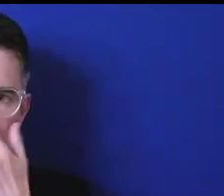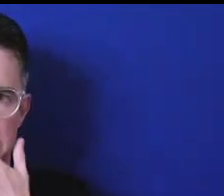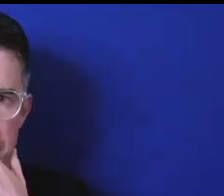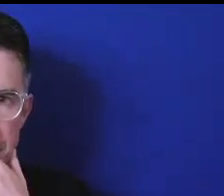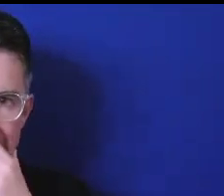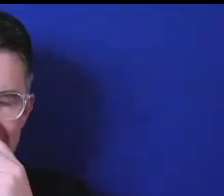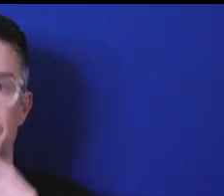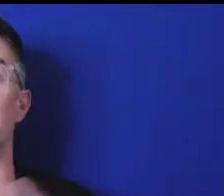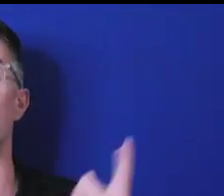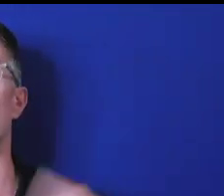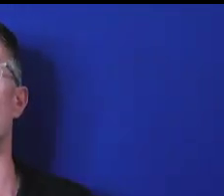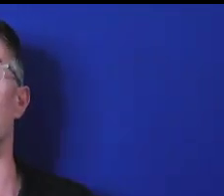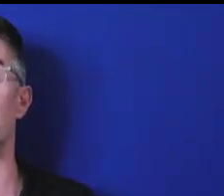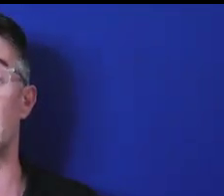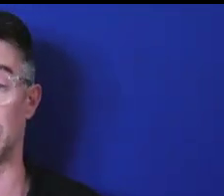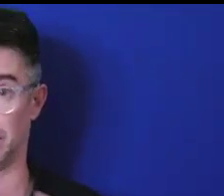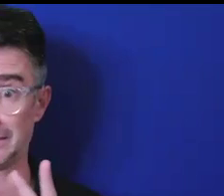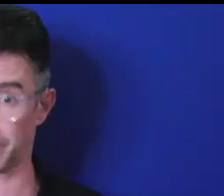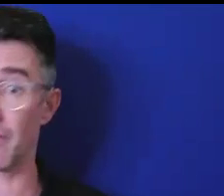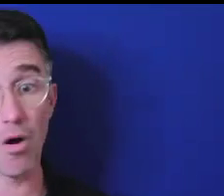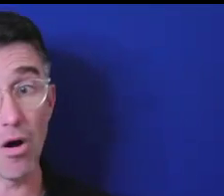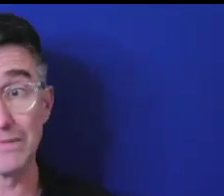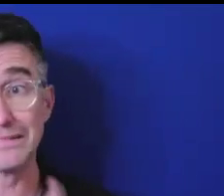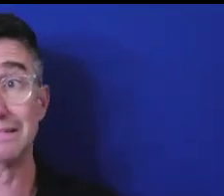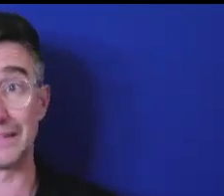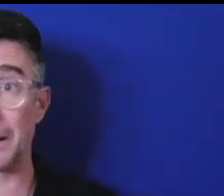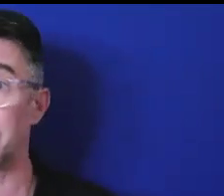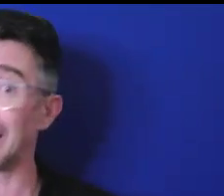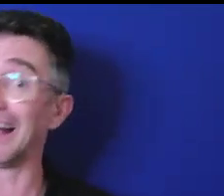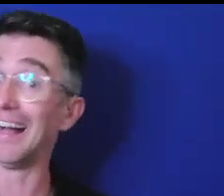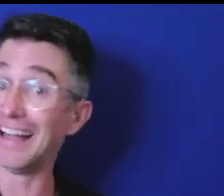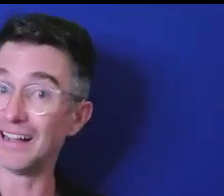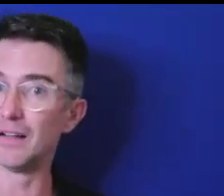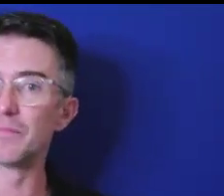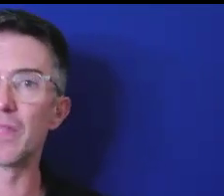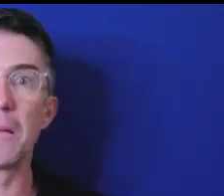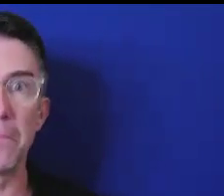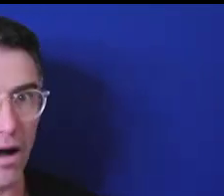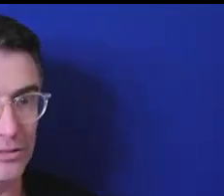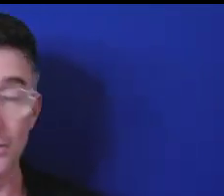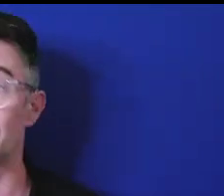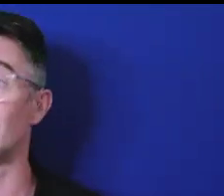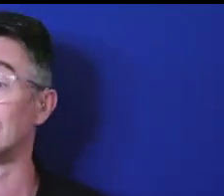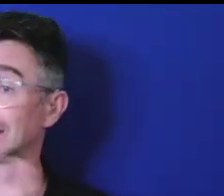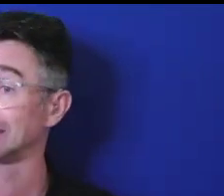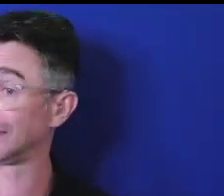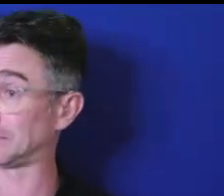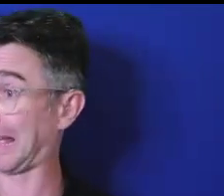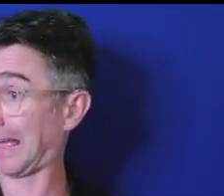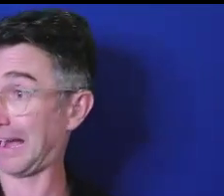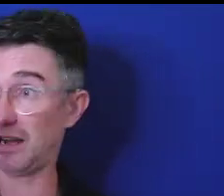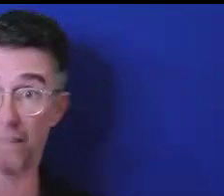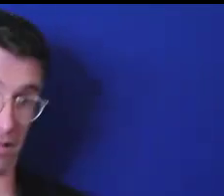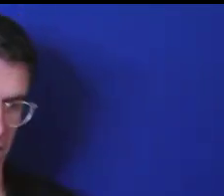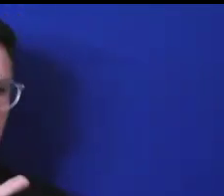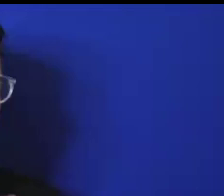influence enormously the way things are done. So very often we think, oh, it's the tool. Is it the Washington group